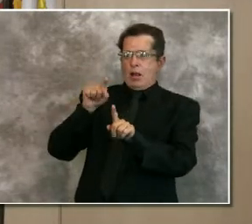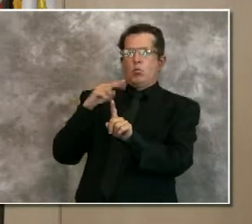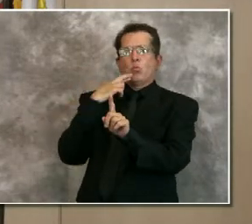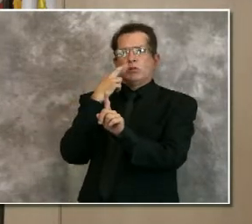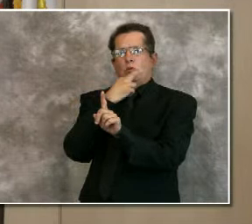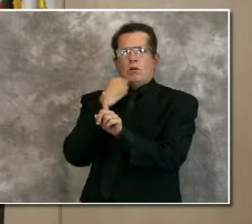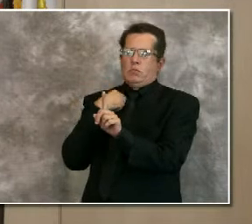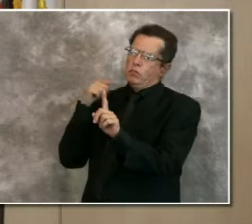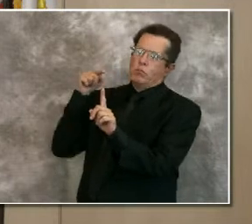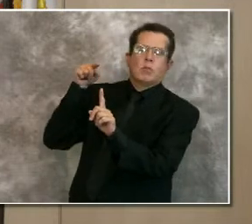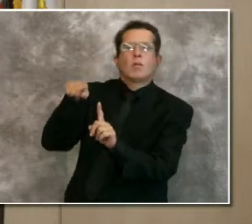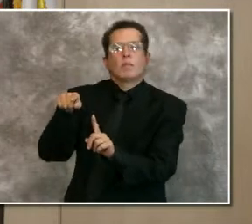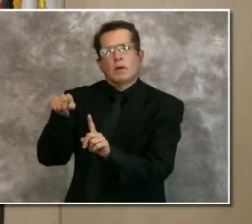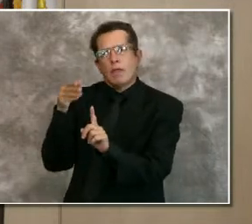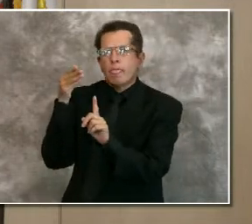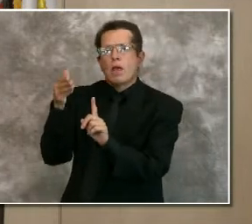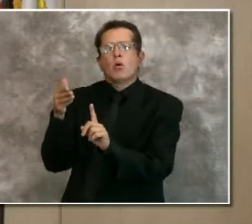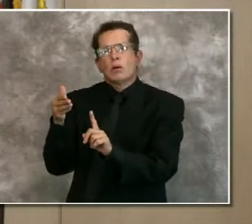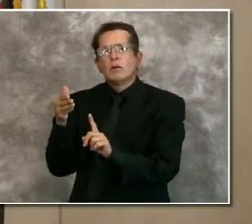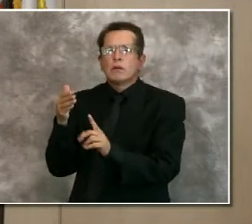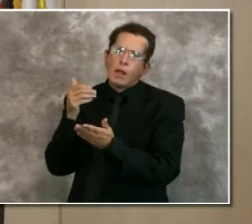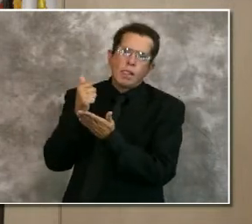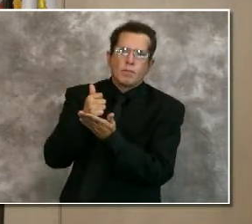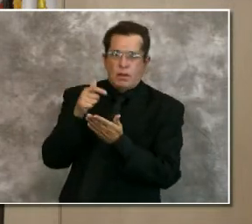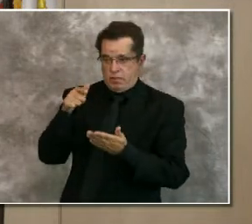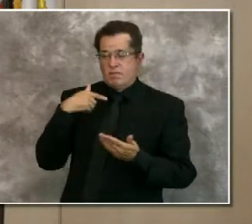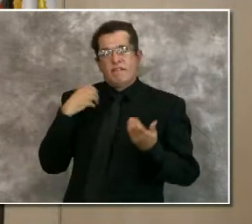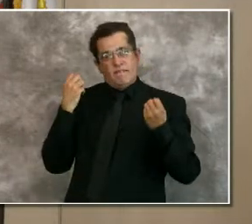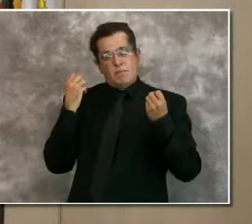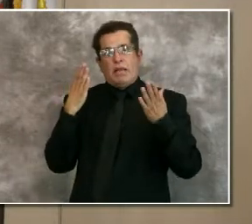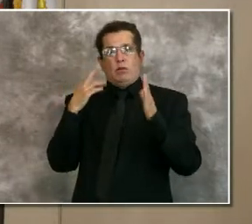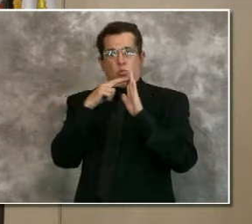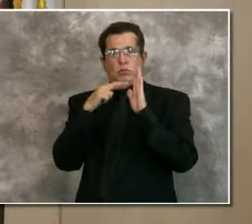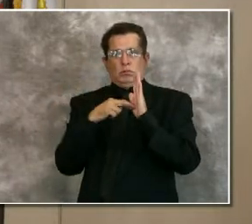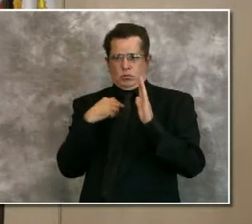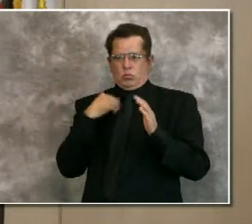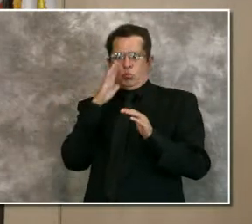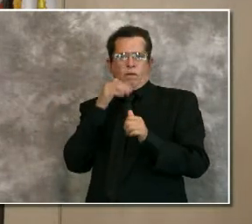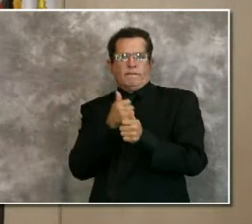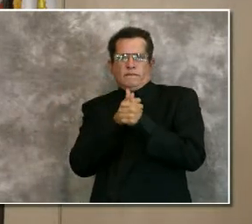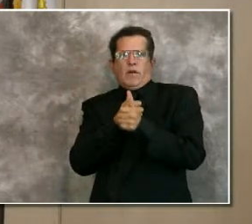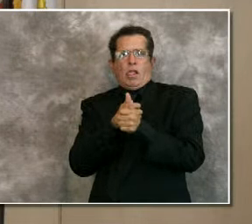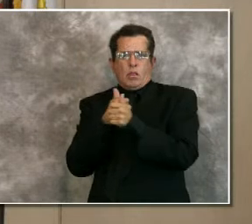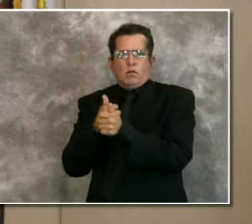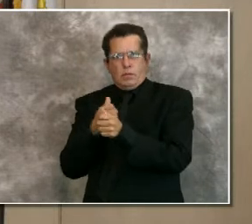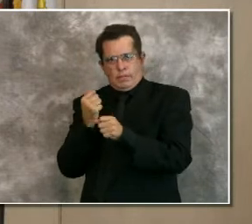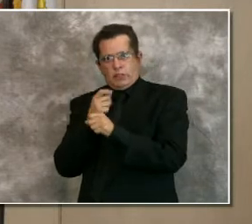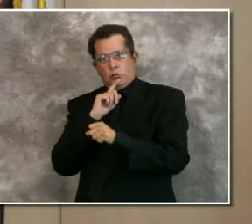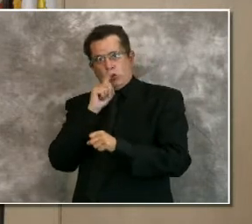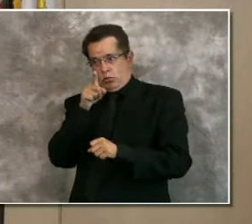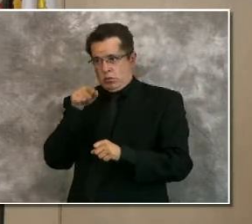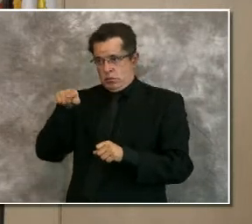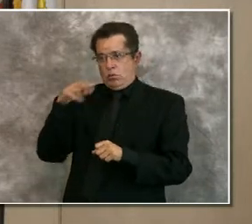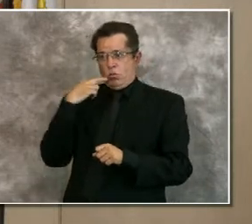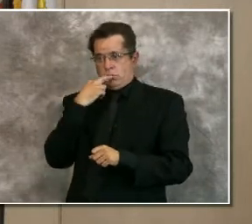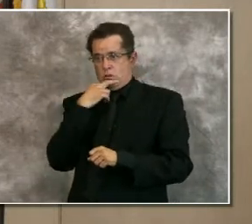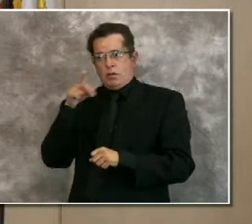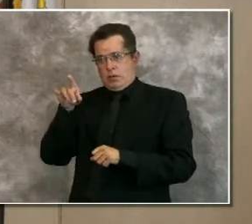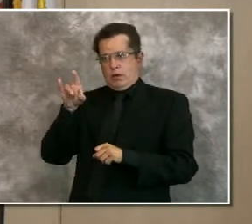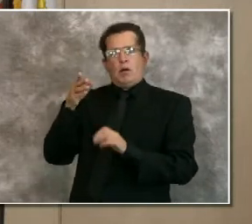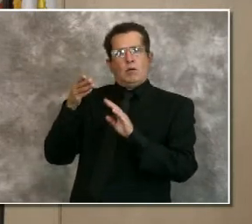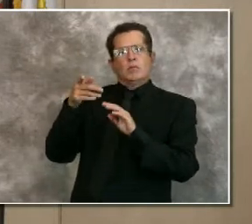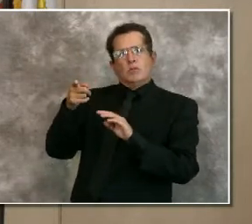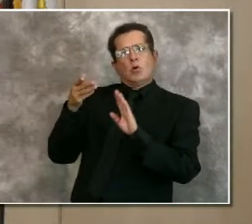And there are several measures that are taken to ensure, number one, that the restaurant operates